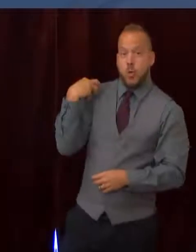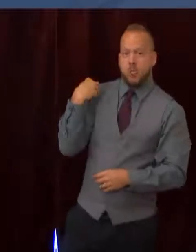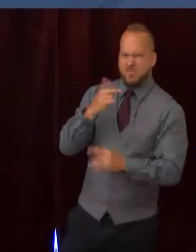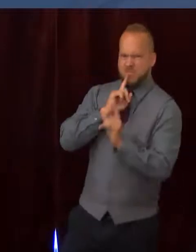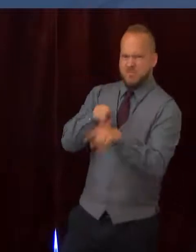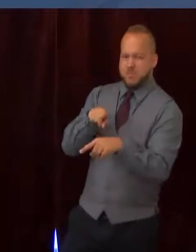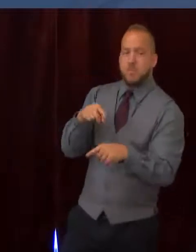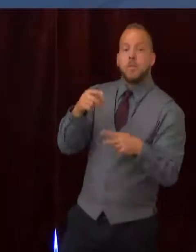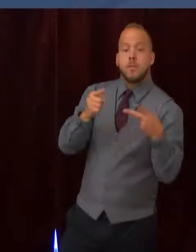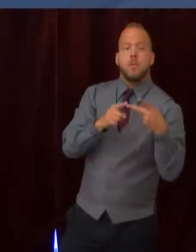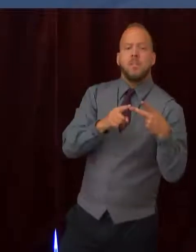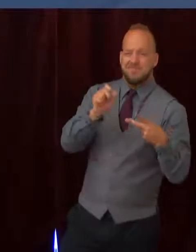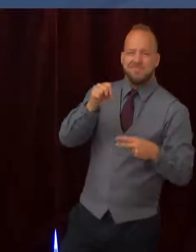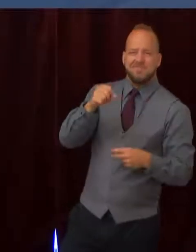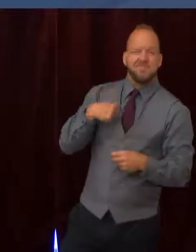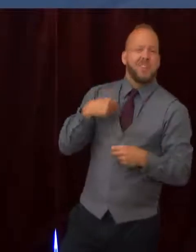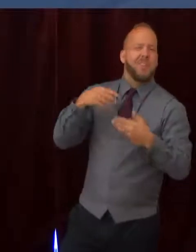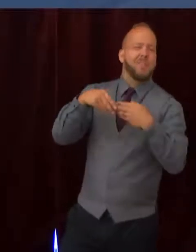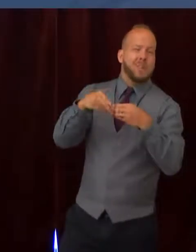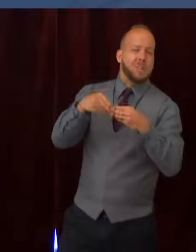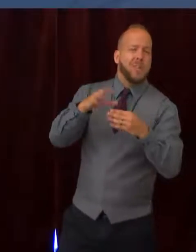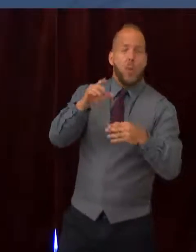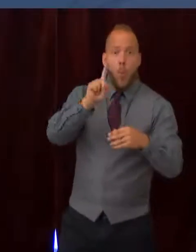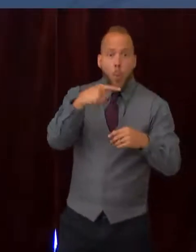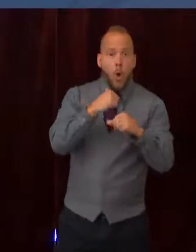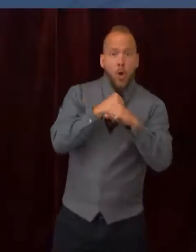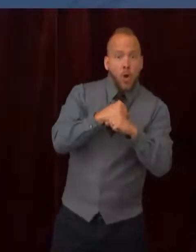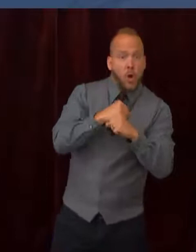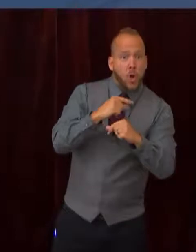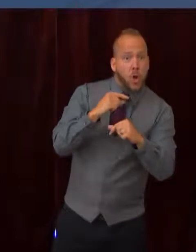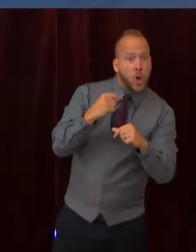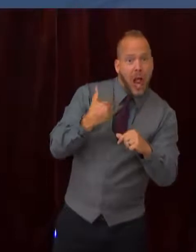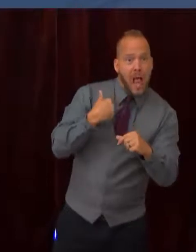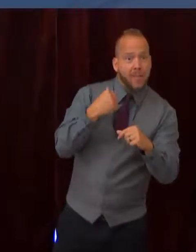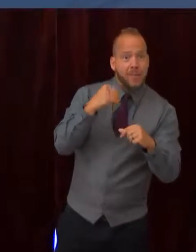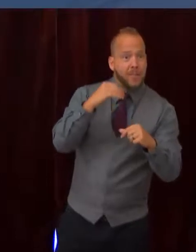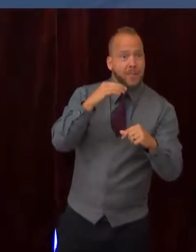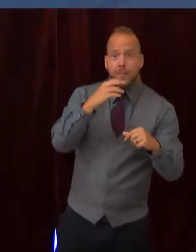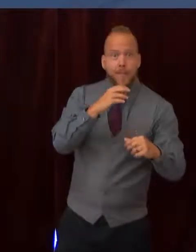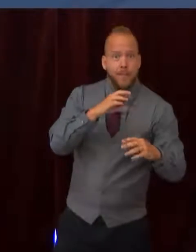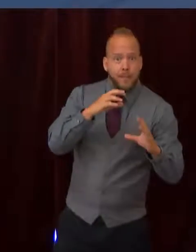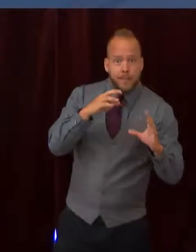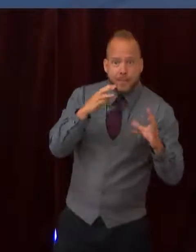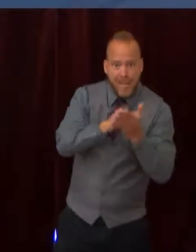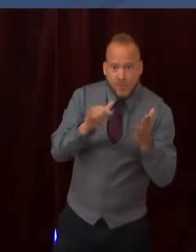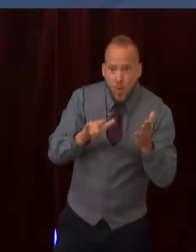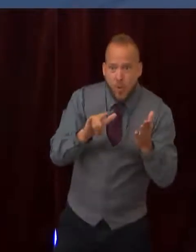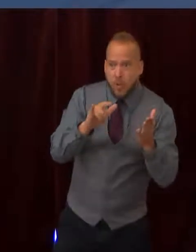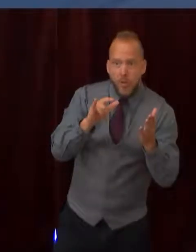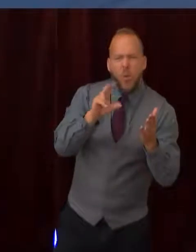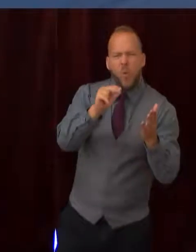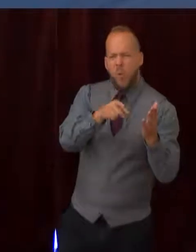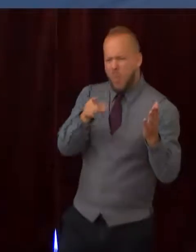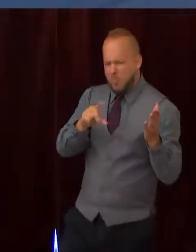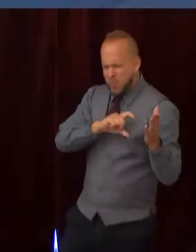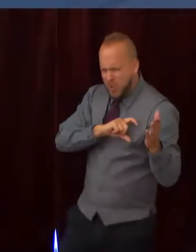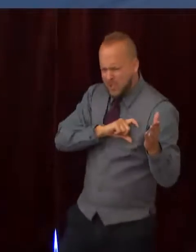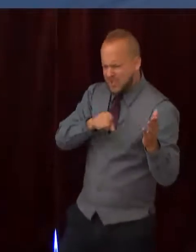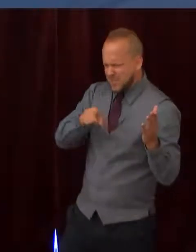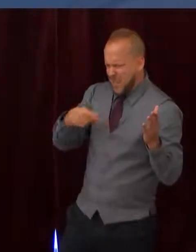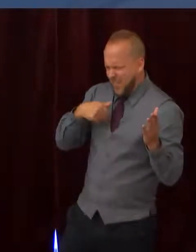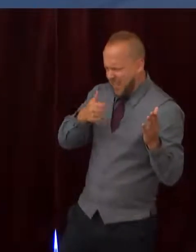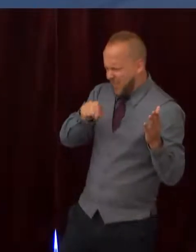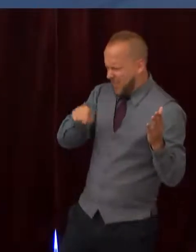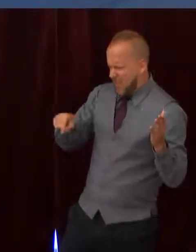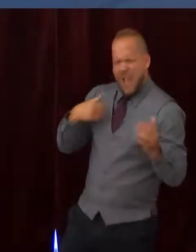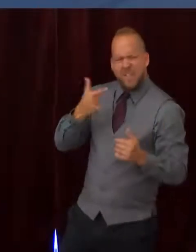just by ourselves. If we were all by ourselves, perhaps we would go to the governor and request that we be armed. But the police have got enough weapons on site there